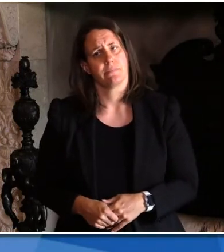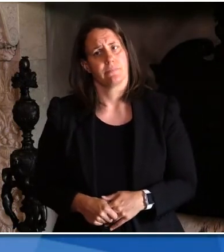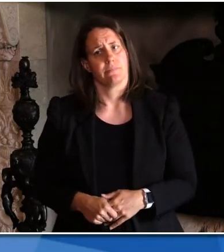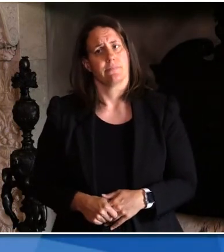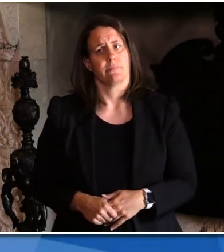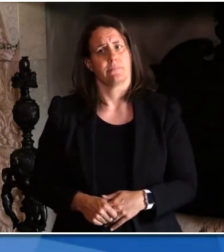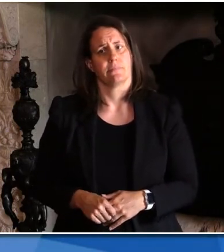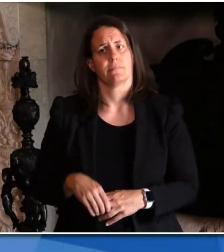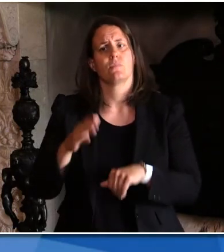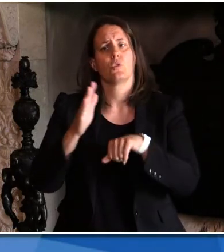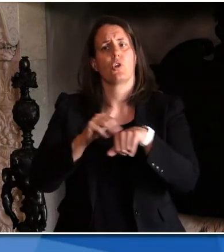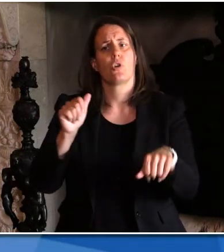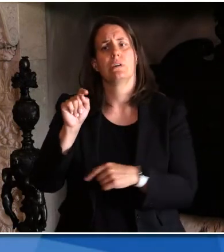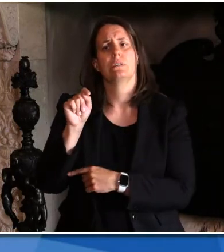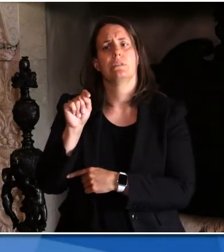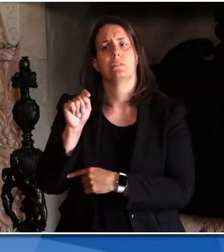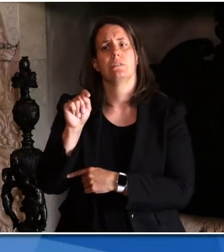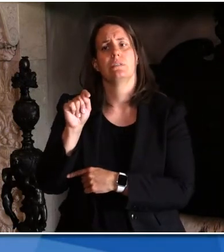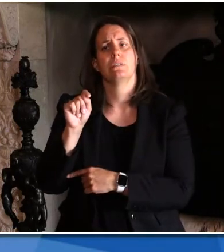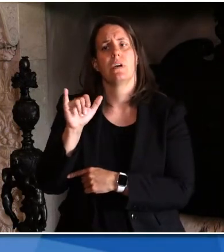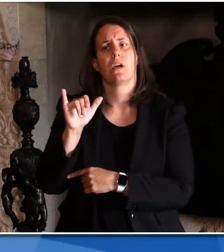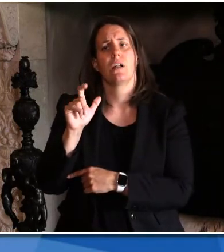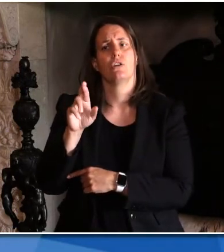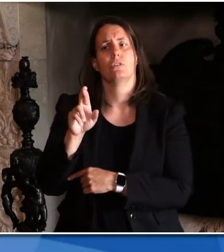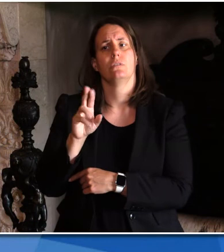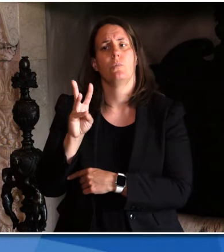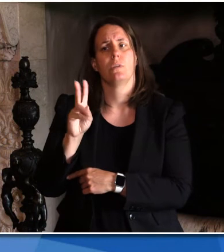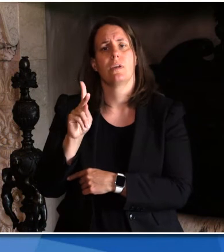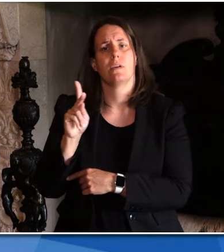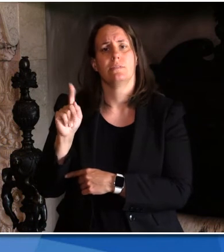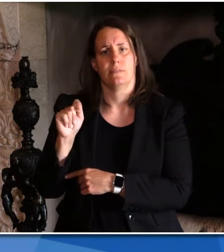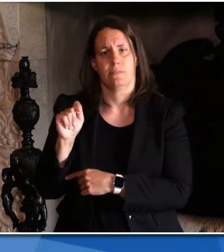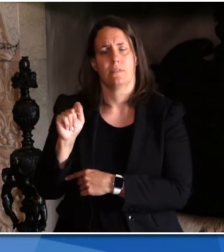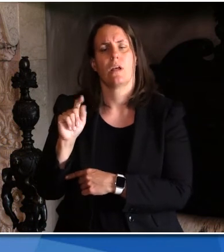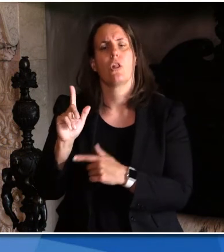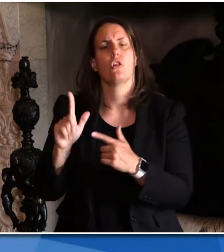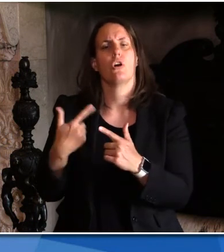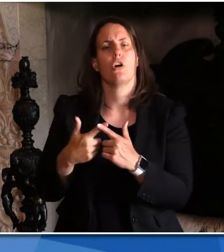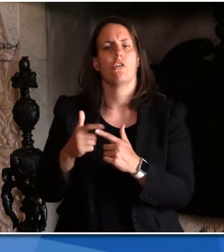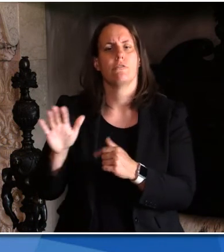from WKBT TV in La Crosse. Tyler?